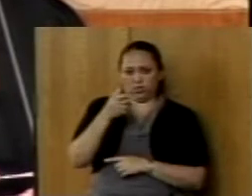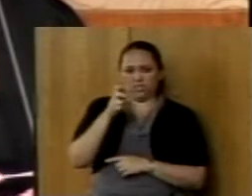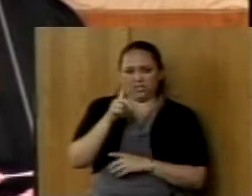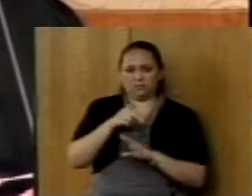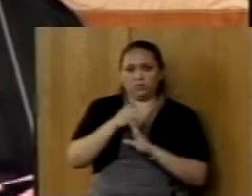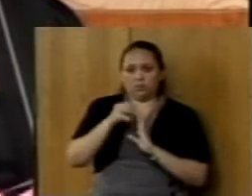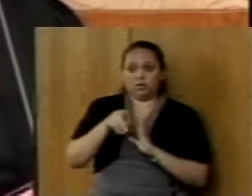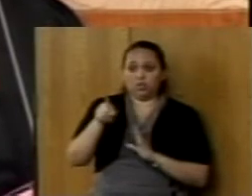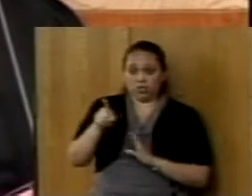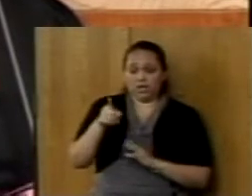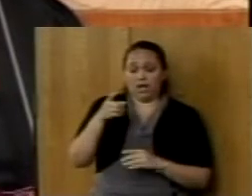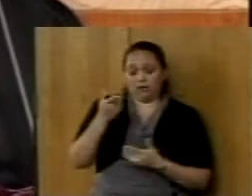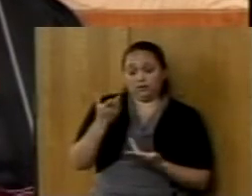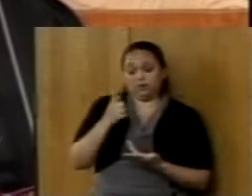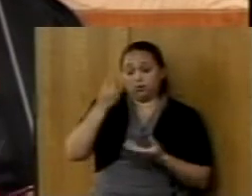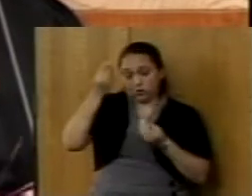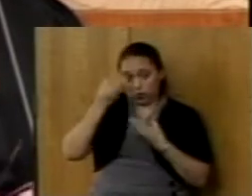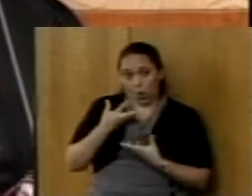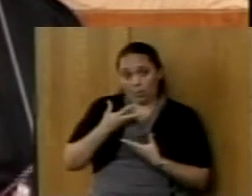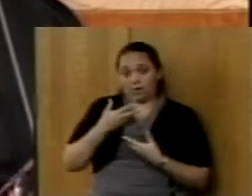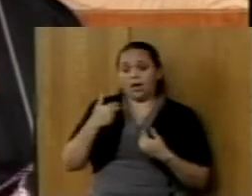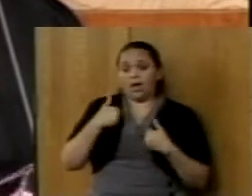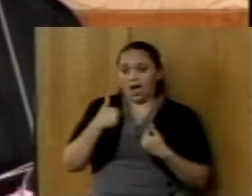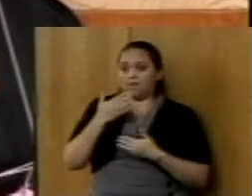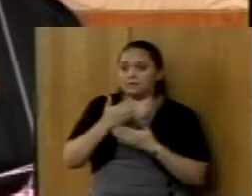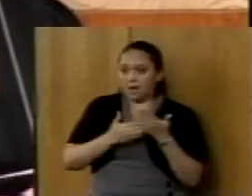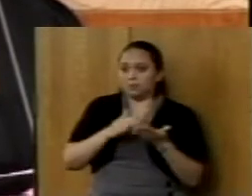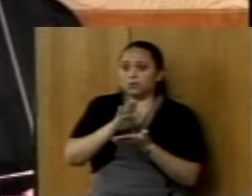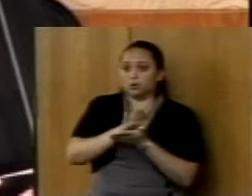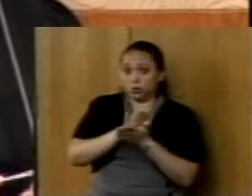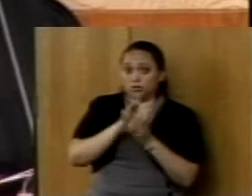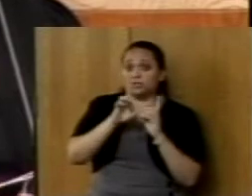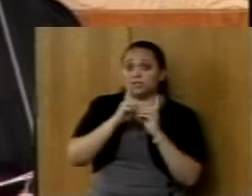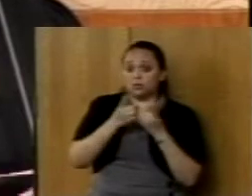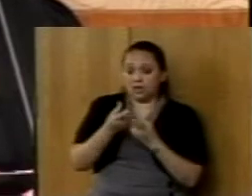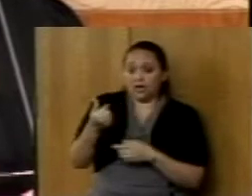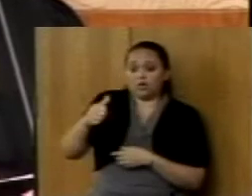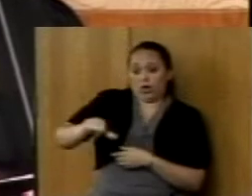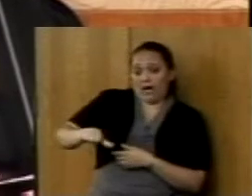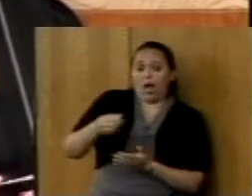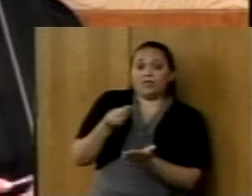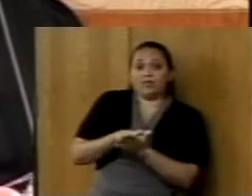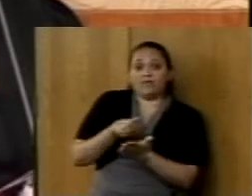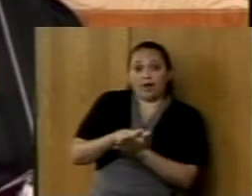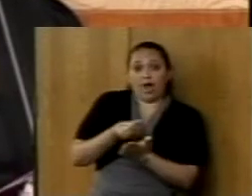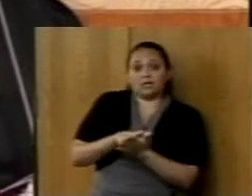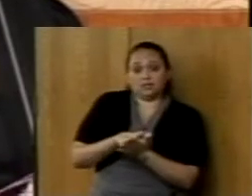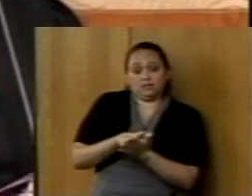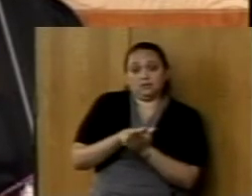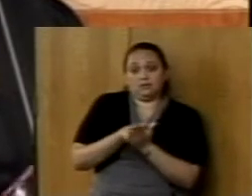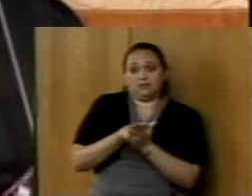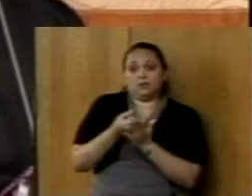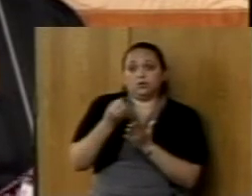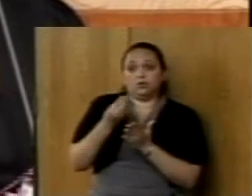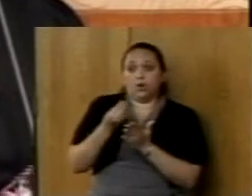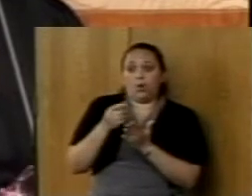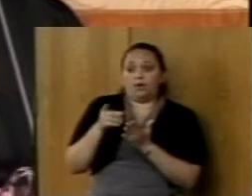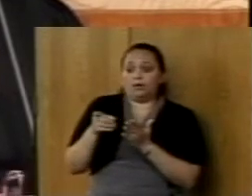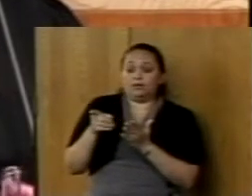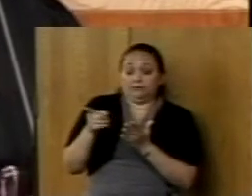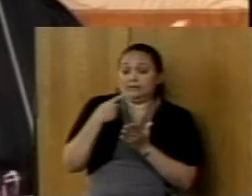she pretty much has told me that there has been some school districts that have turned down the funds and said that they're not